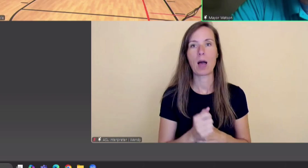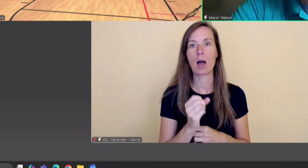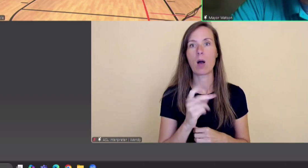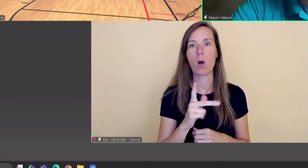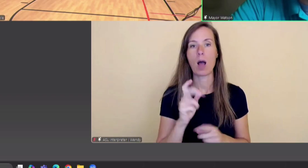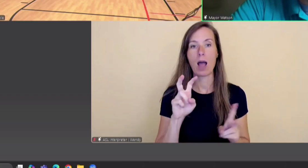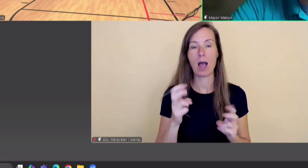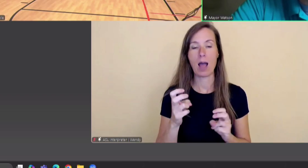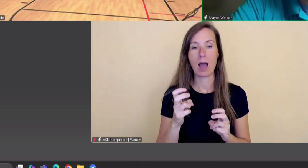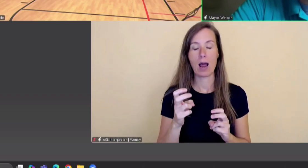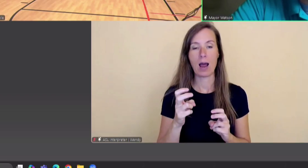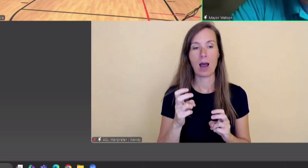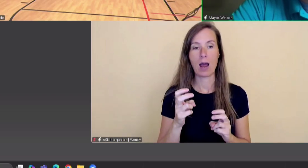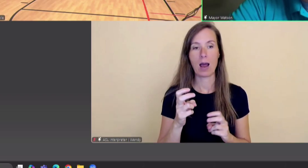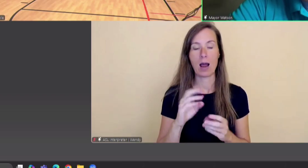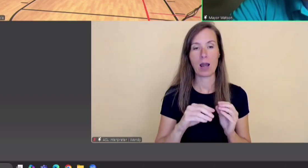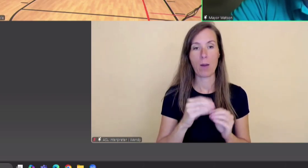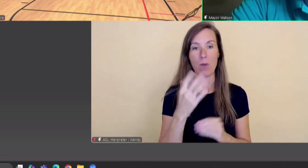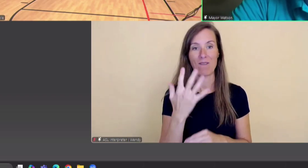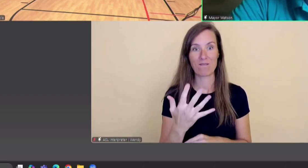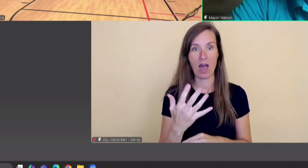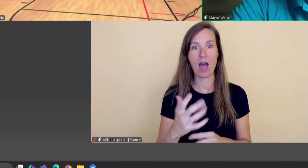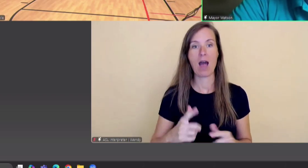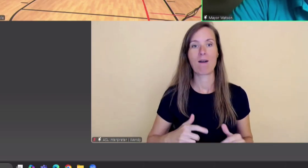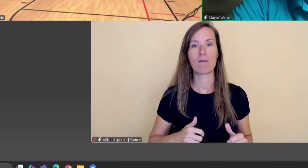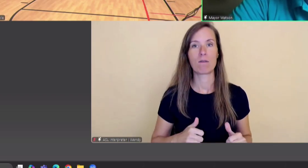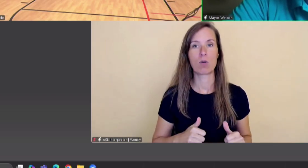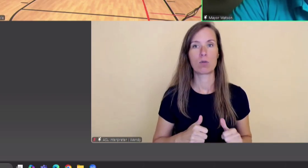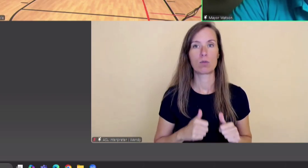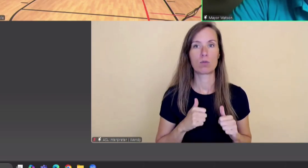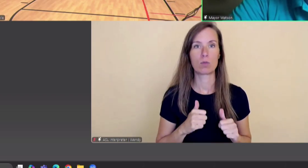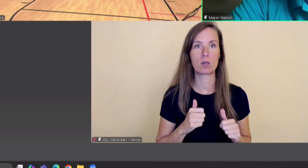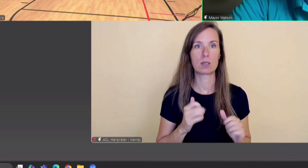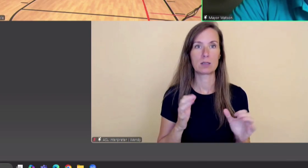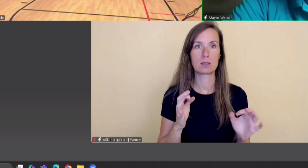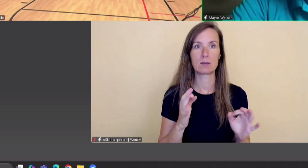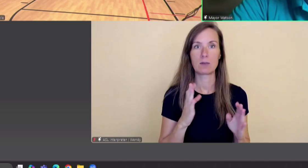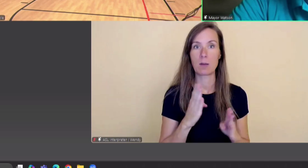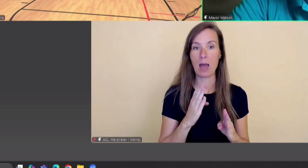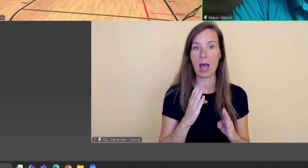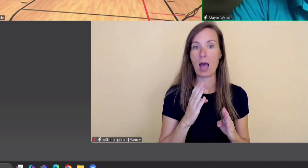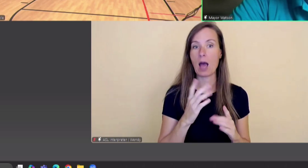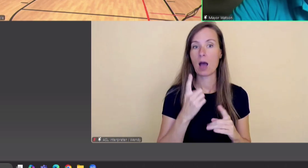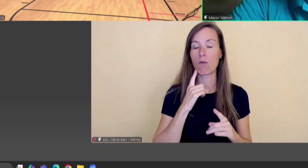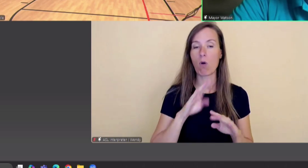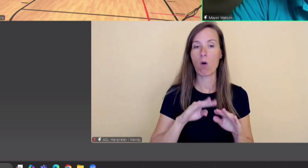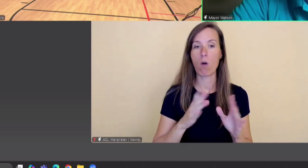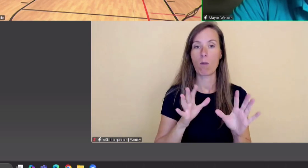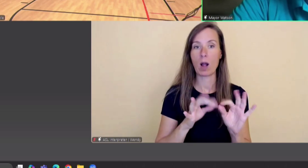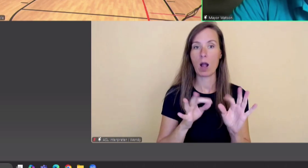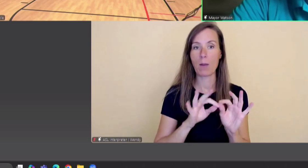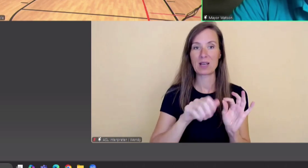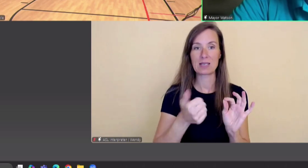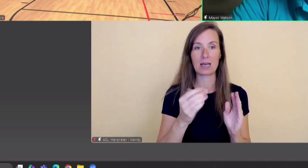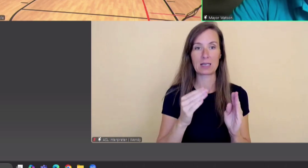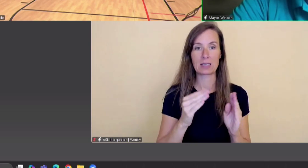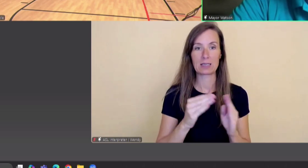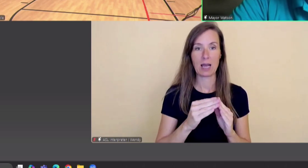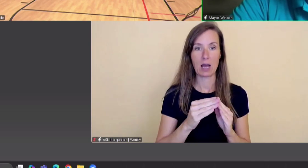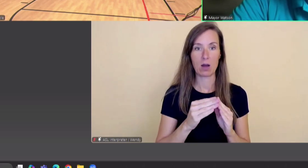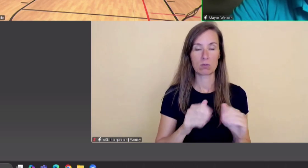This is for comments limited to 3 minutes by any town resident. Please state your name and ward.